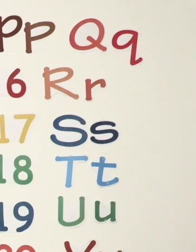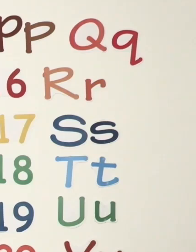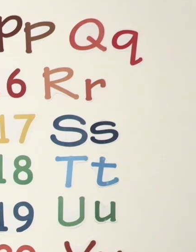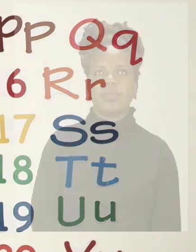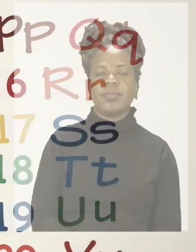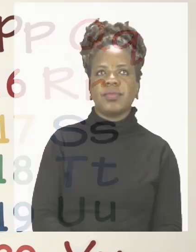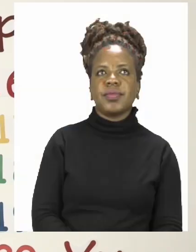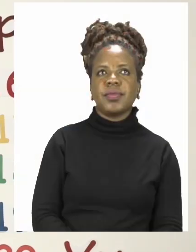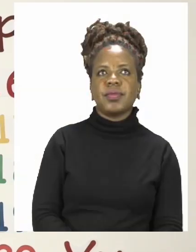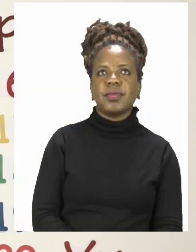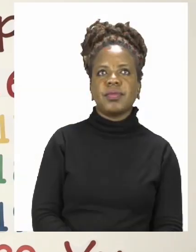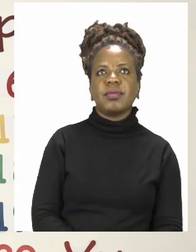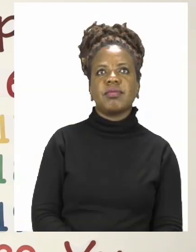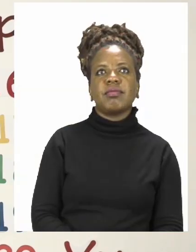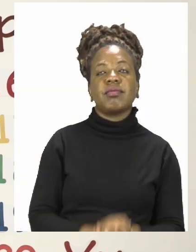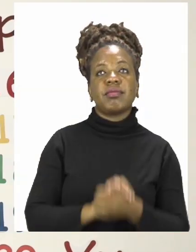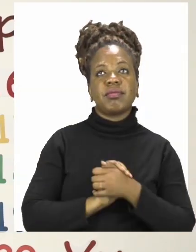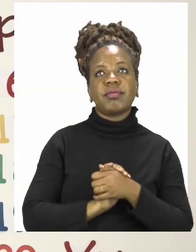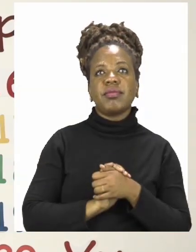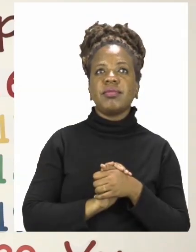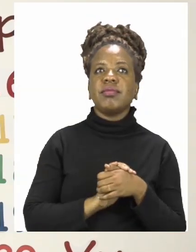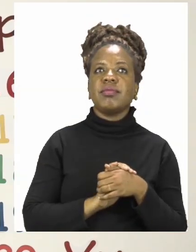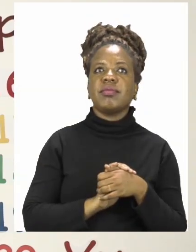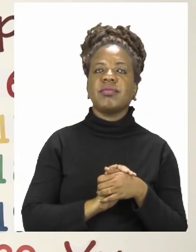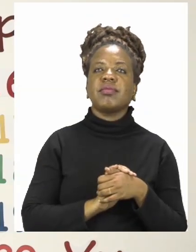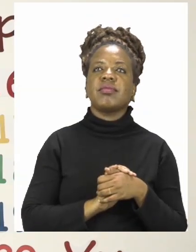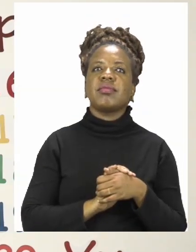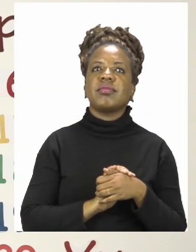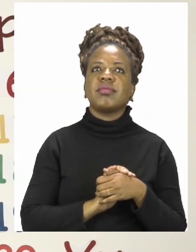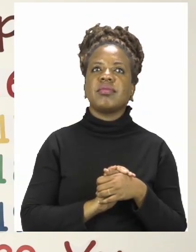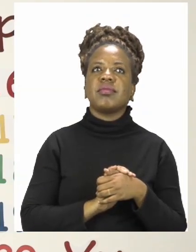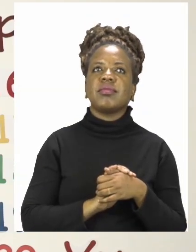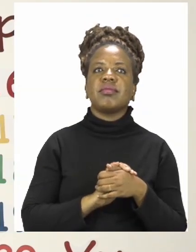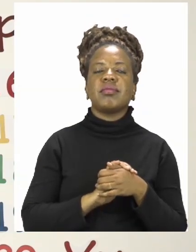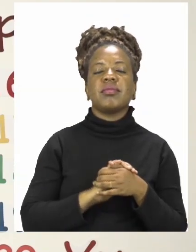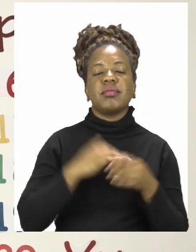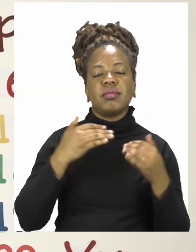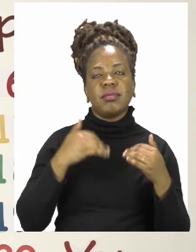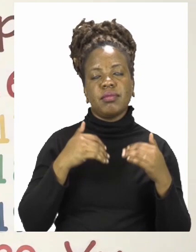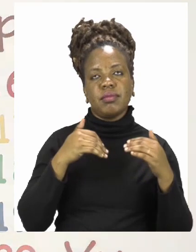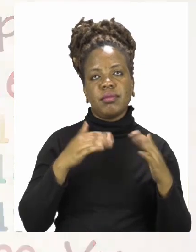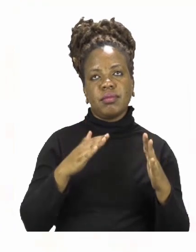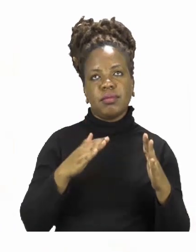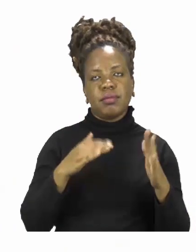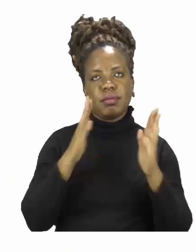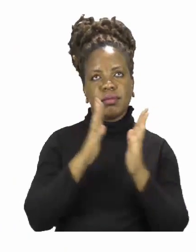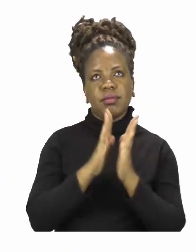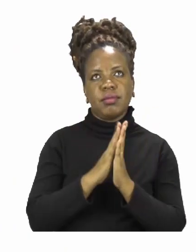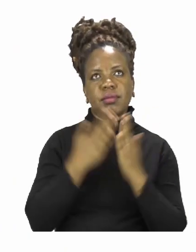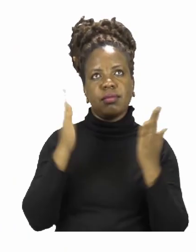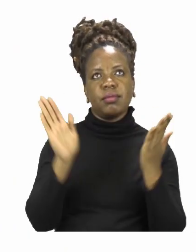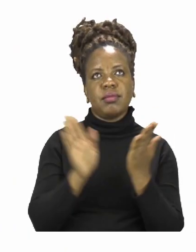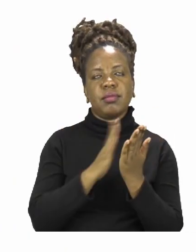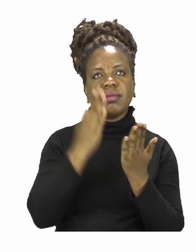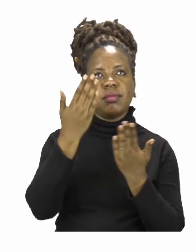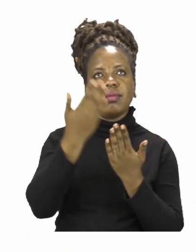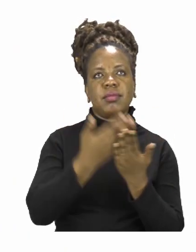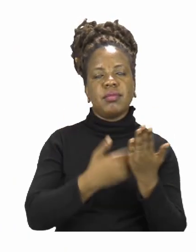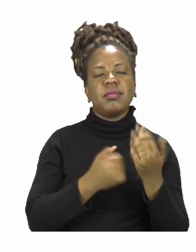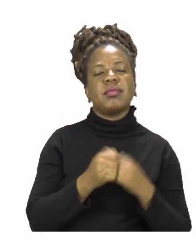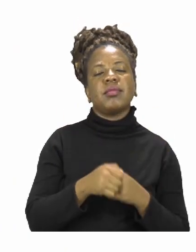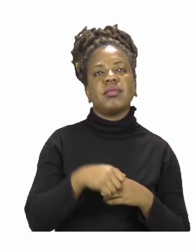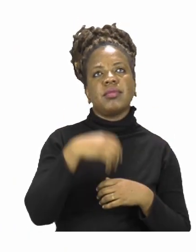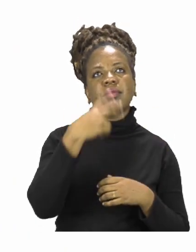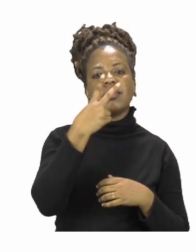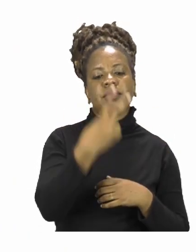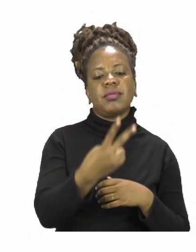To start our lesson, boys and girls, let's all go to page 28. On page 28, we are going to be